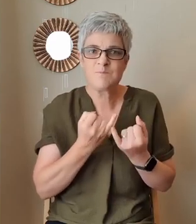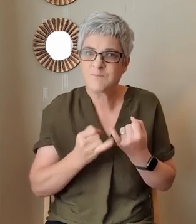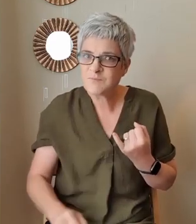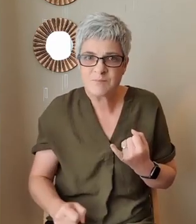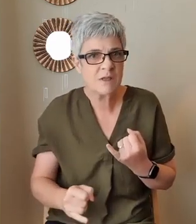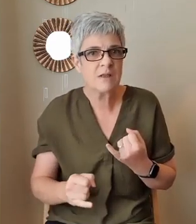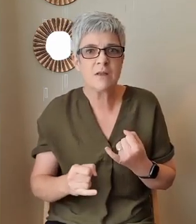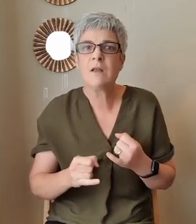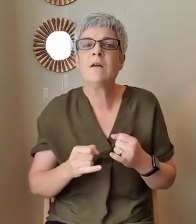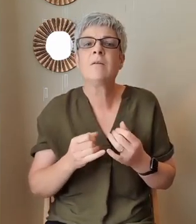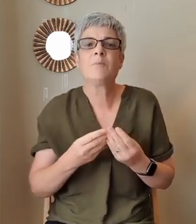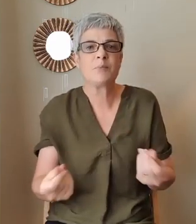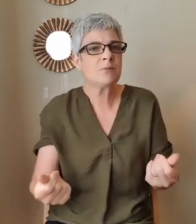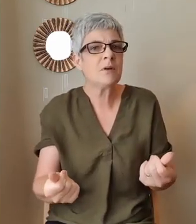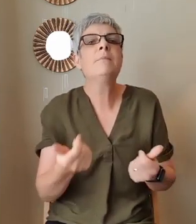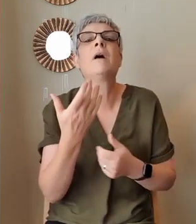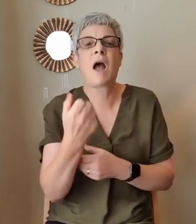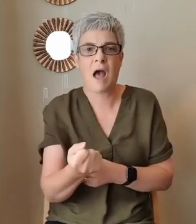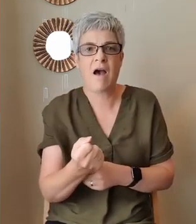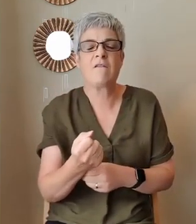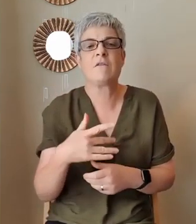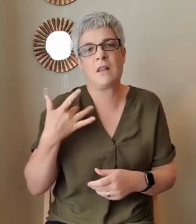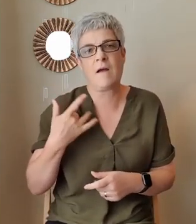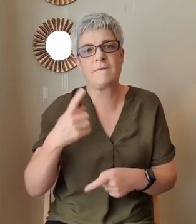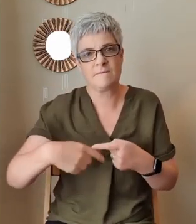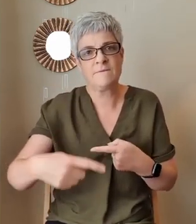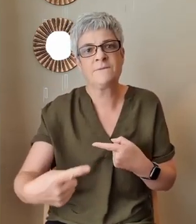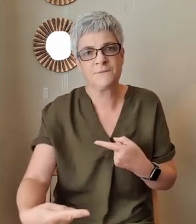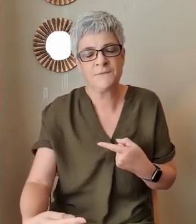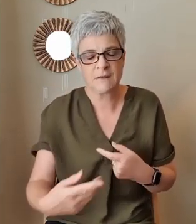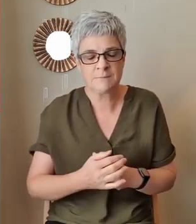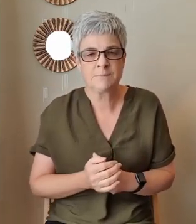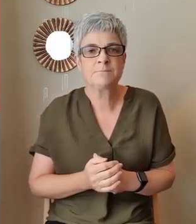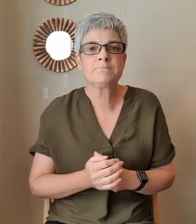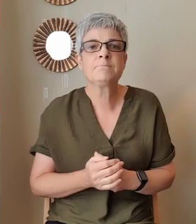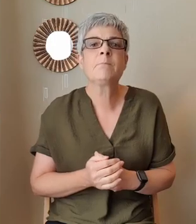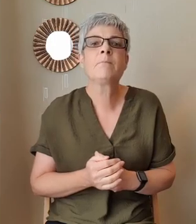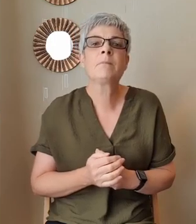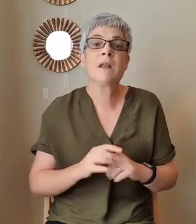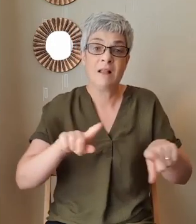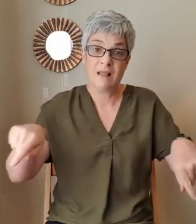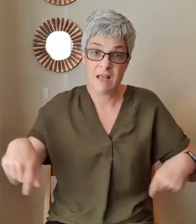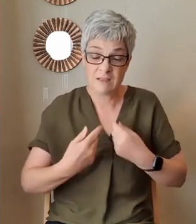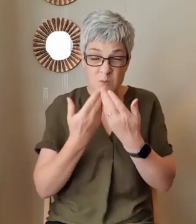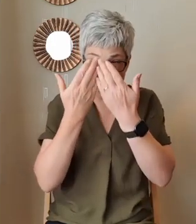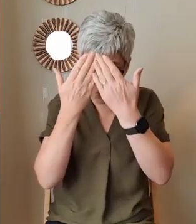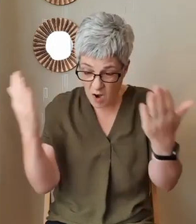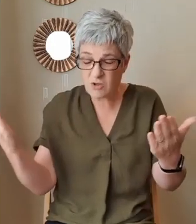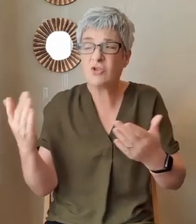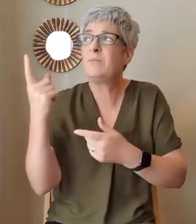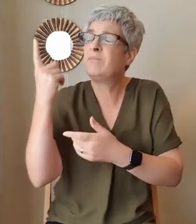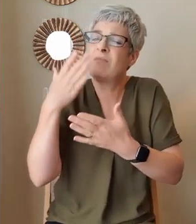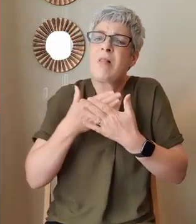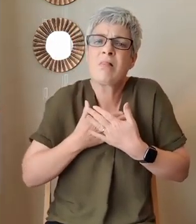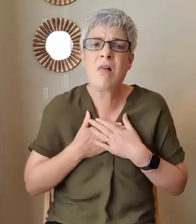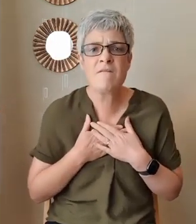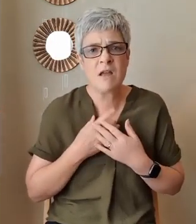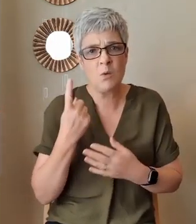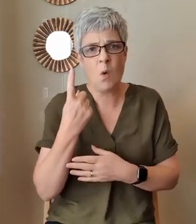but have eternal life. Let us approach and worship that loving, that giving